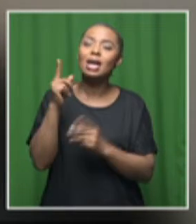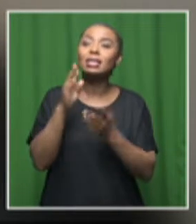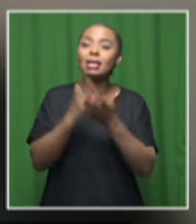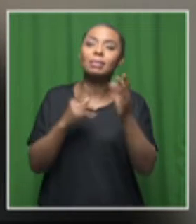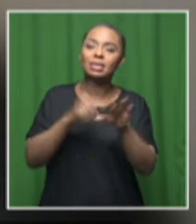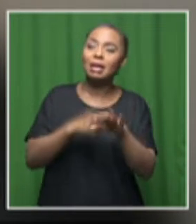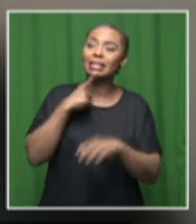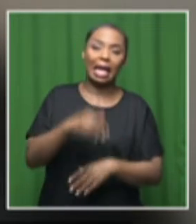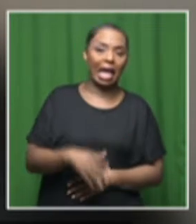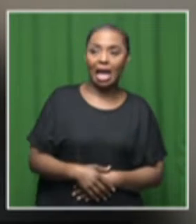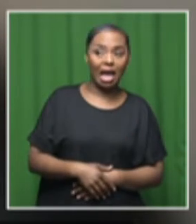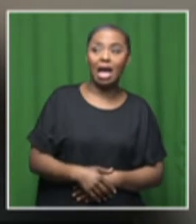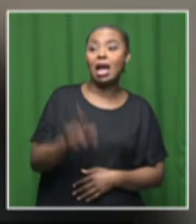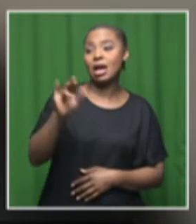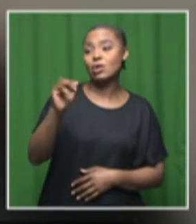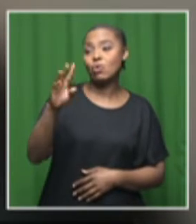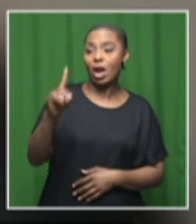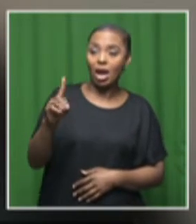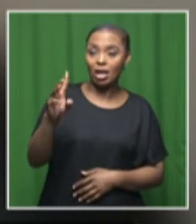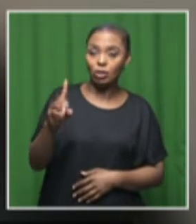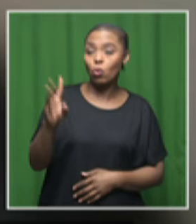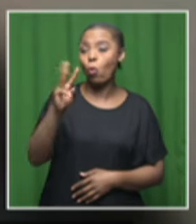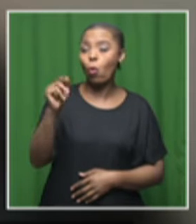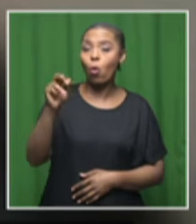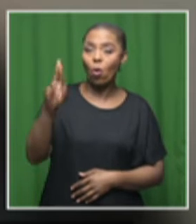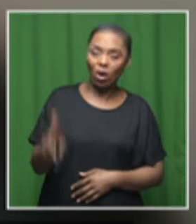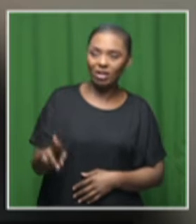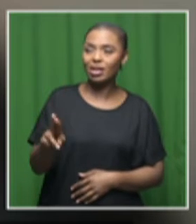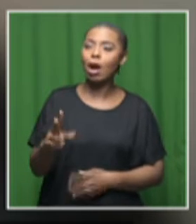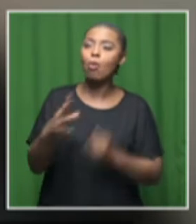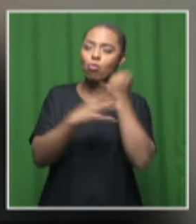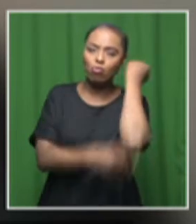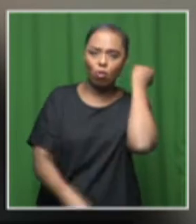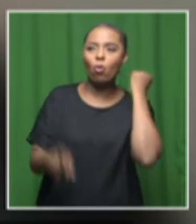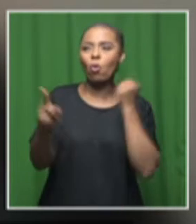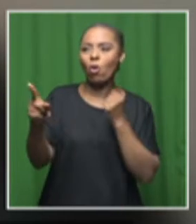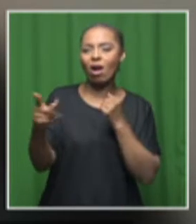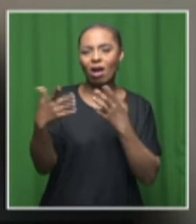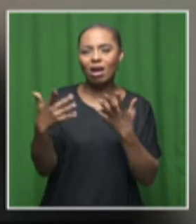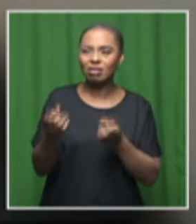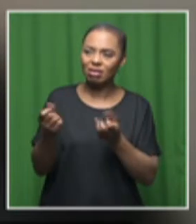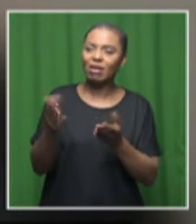Rand Water. And Rand Water is saying, on the other hand, it's due to high consumption,